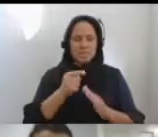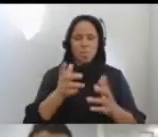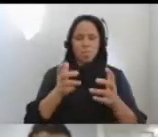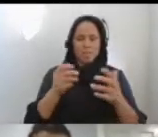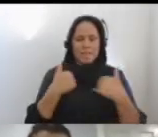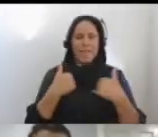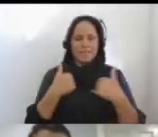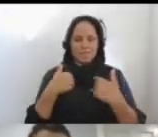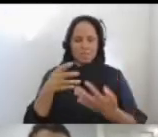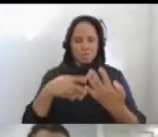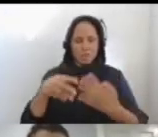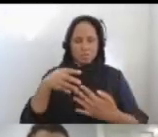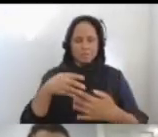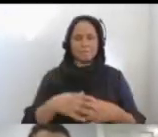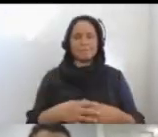them.